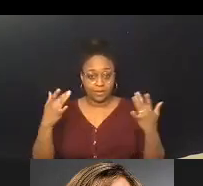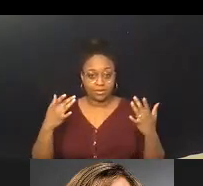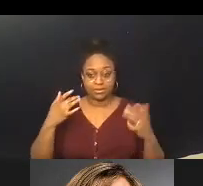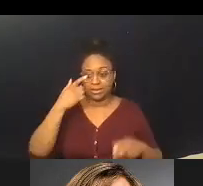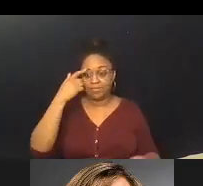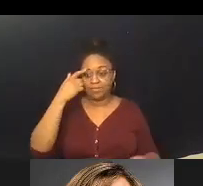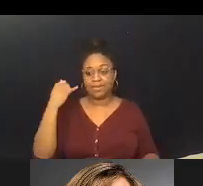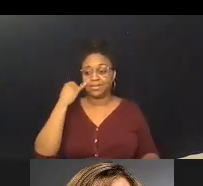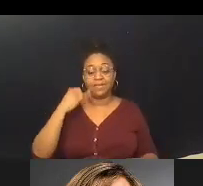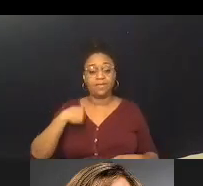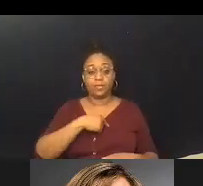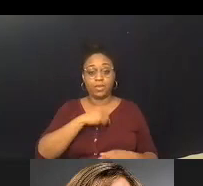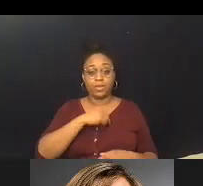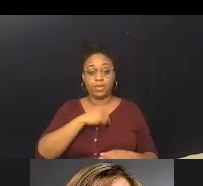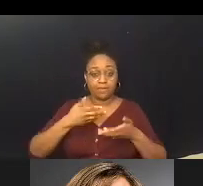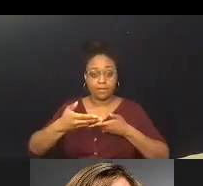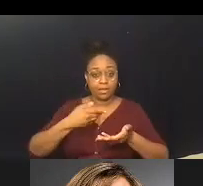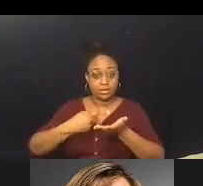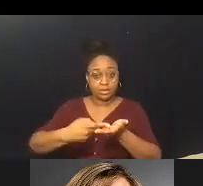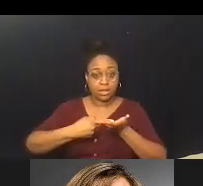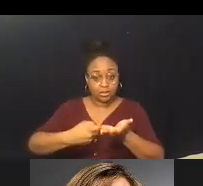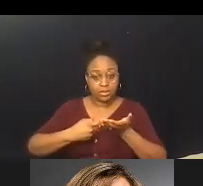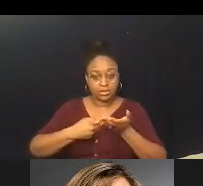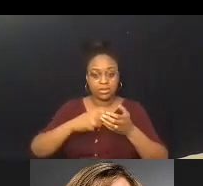this, the problems are going to still be there.